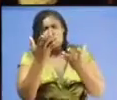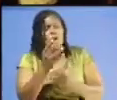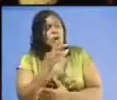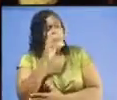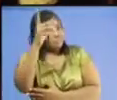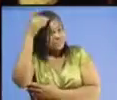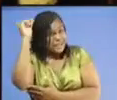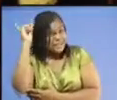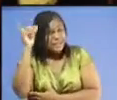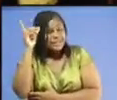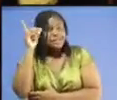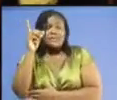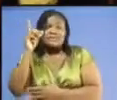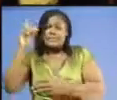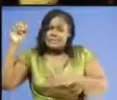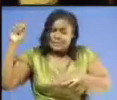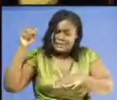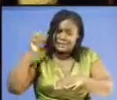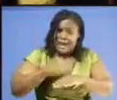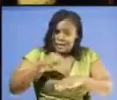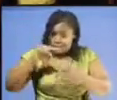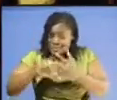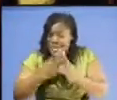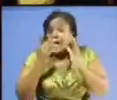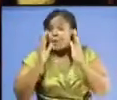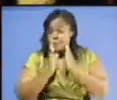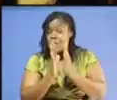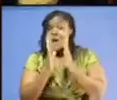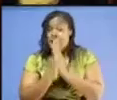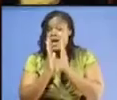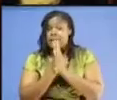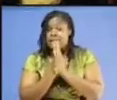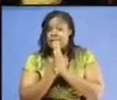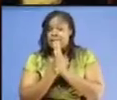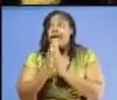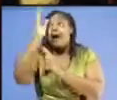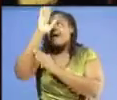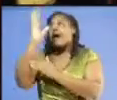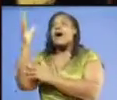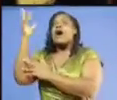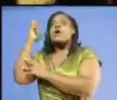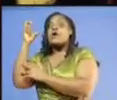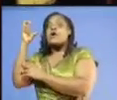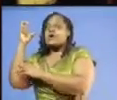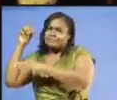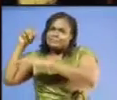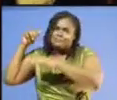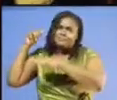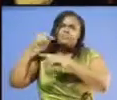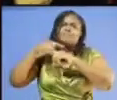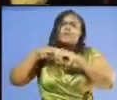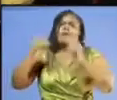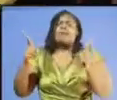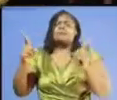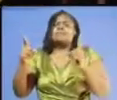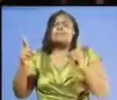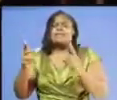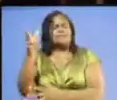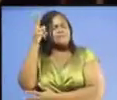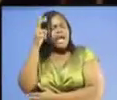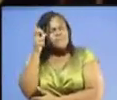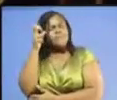the moment you start praying, God heard you. But the prince of